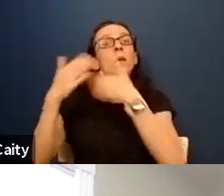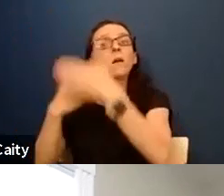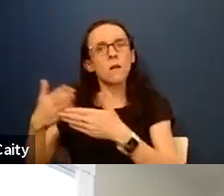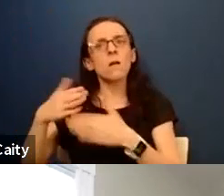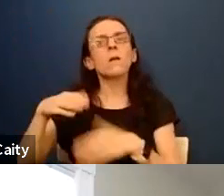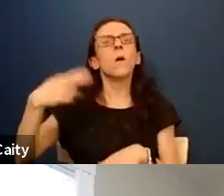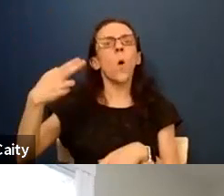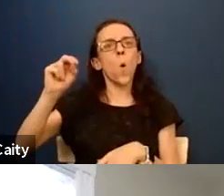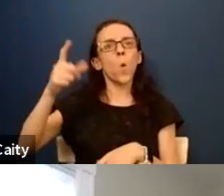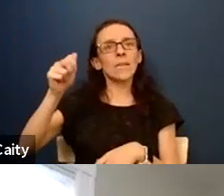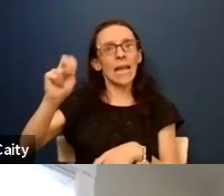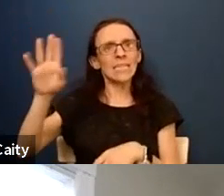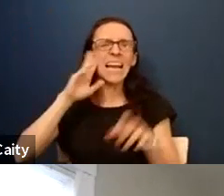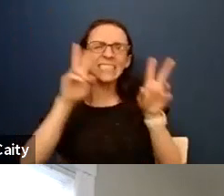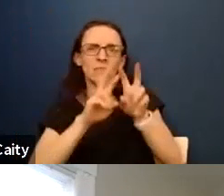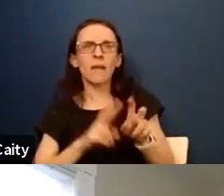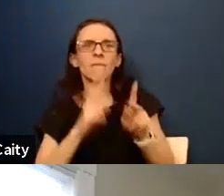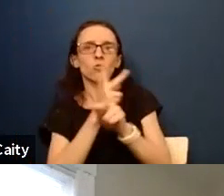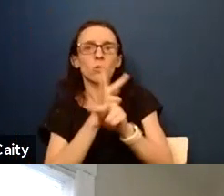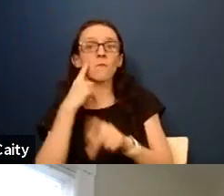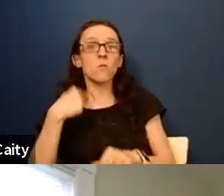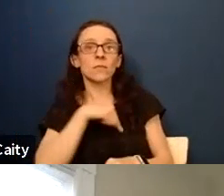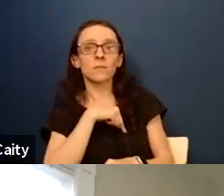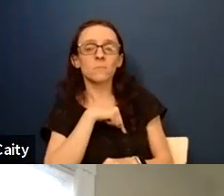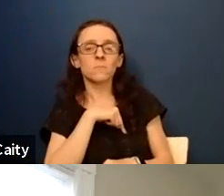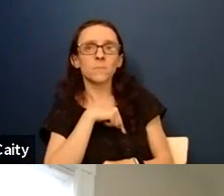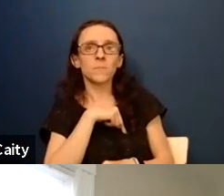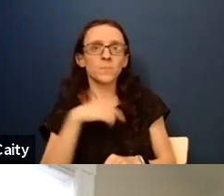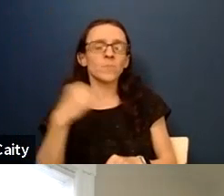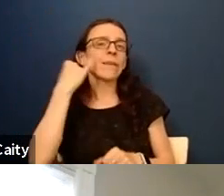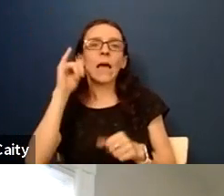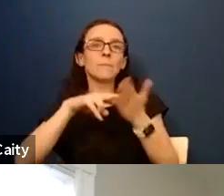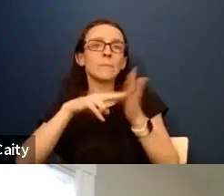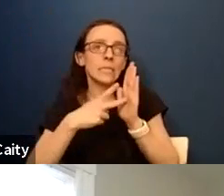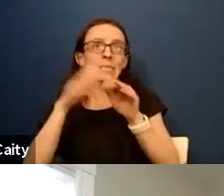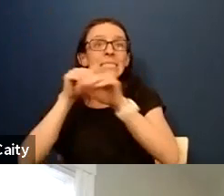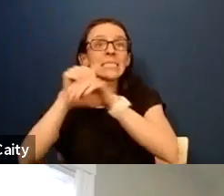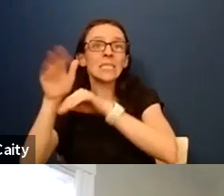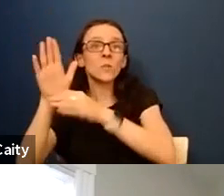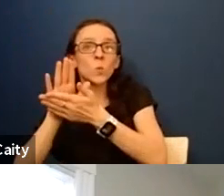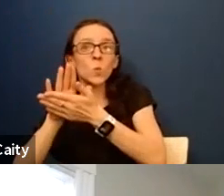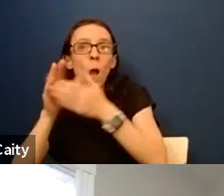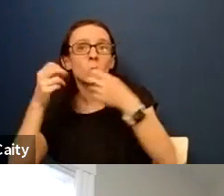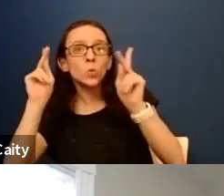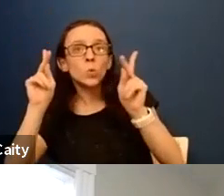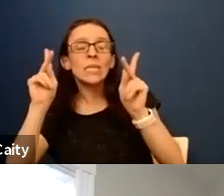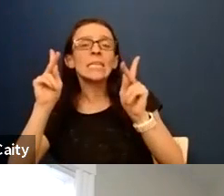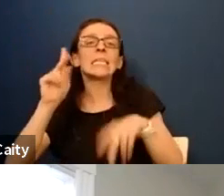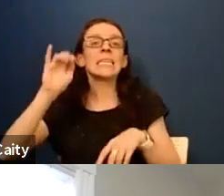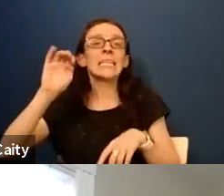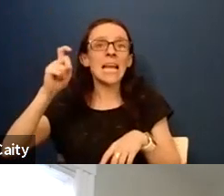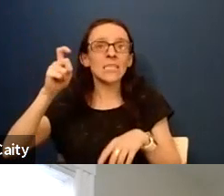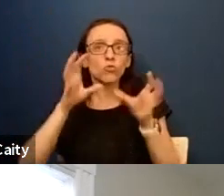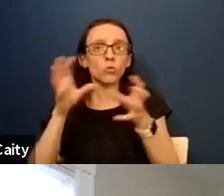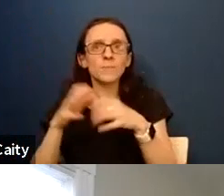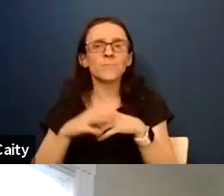what the groupings are, whether it's sending school opportunity index grouping or